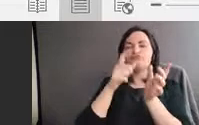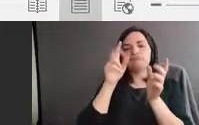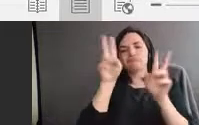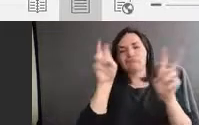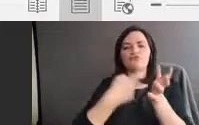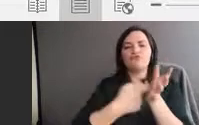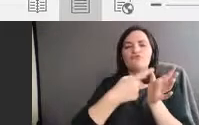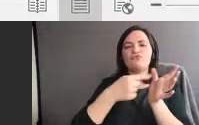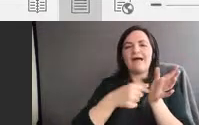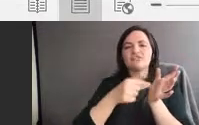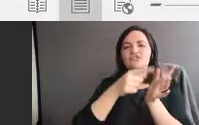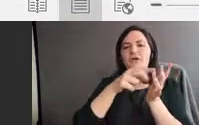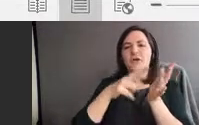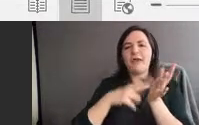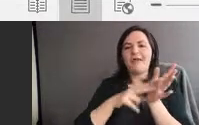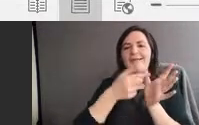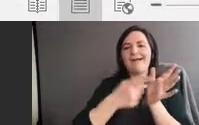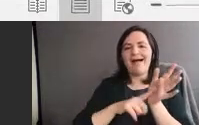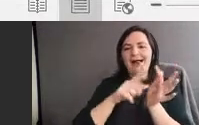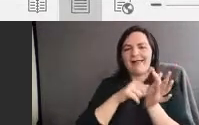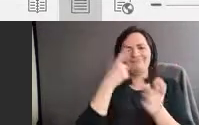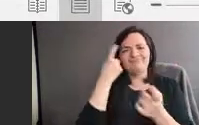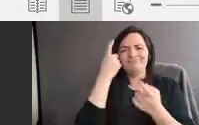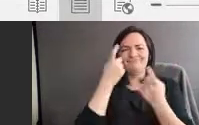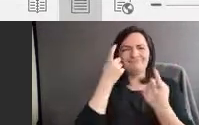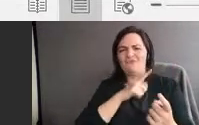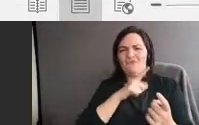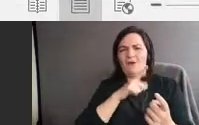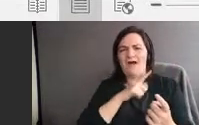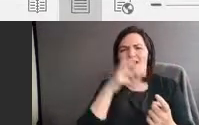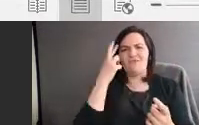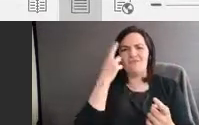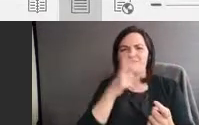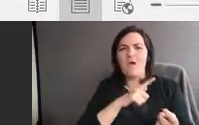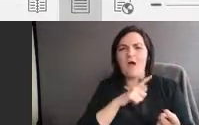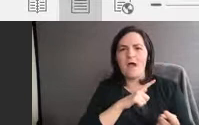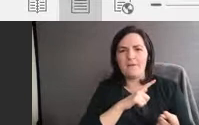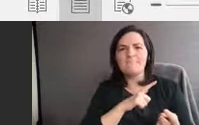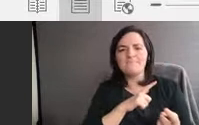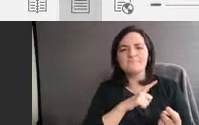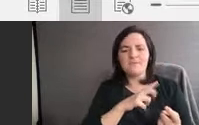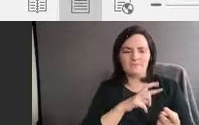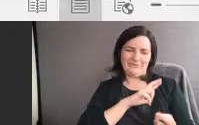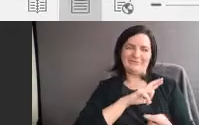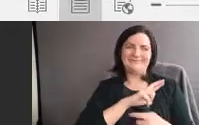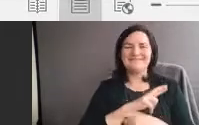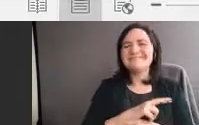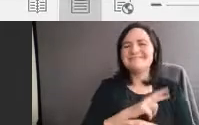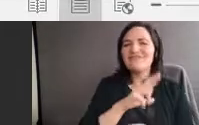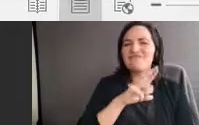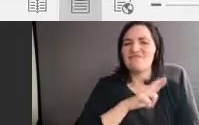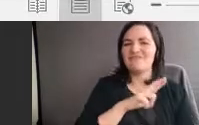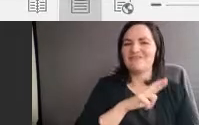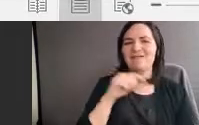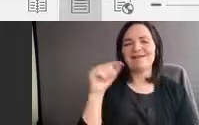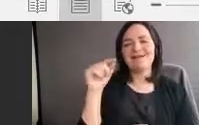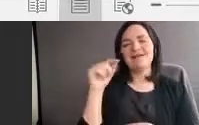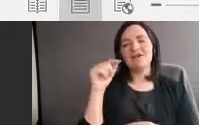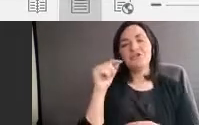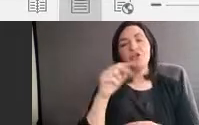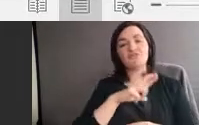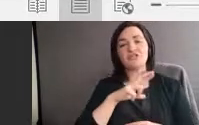introduction to your dissertation. So the rationale is the first substantial chapter